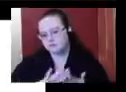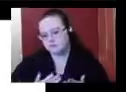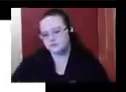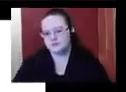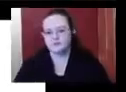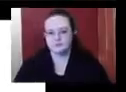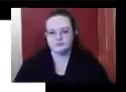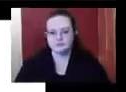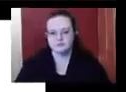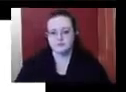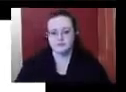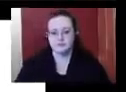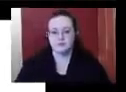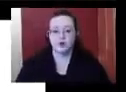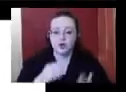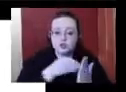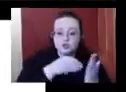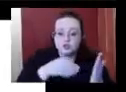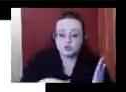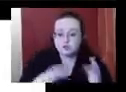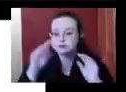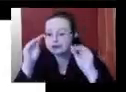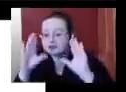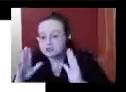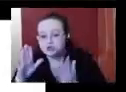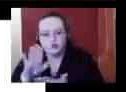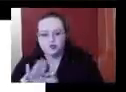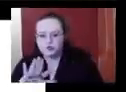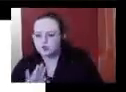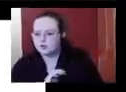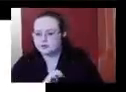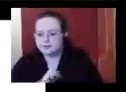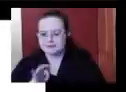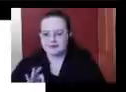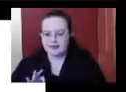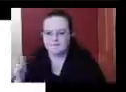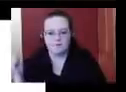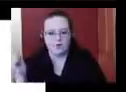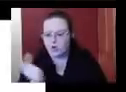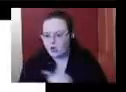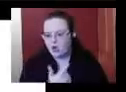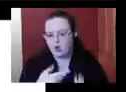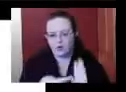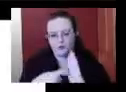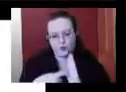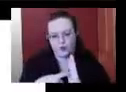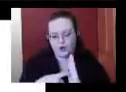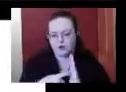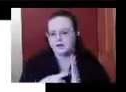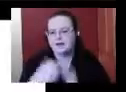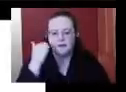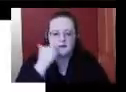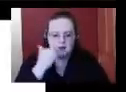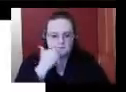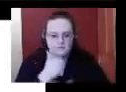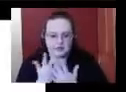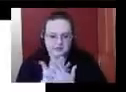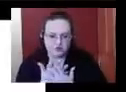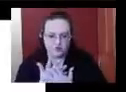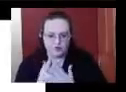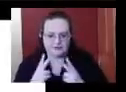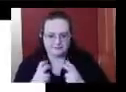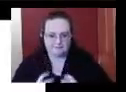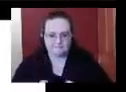All students, teachers, and school staff must continue to self-screen for COVID-19 symptoms every day